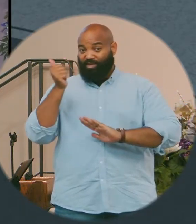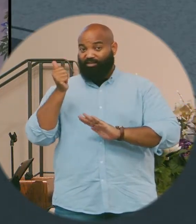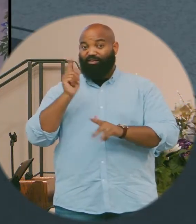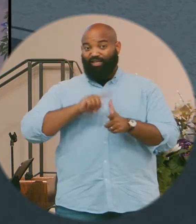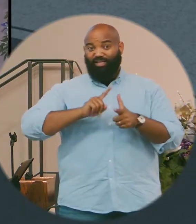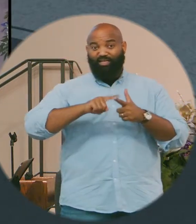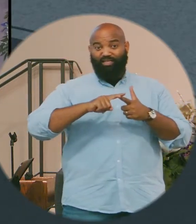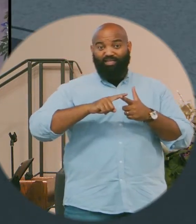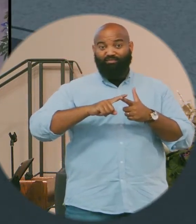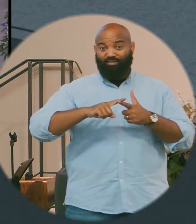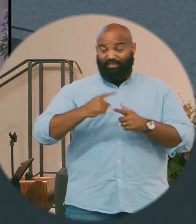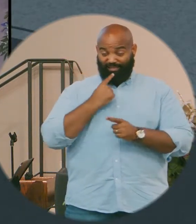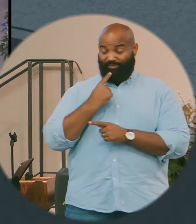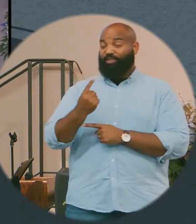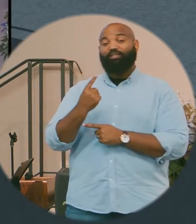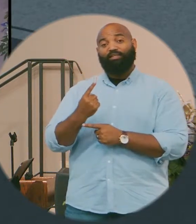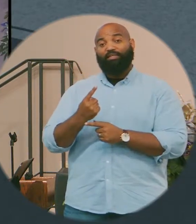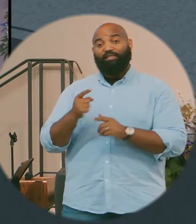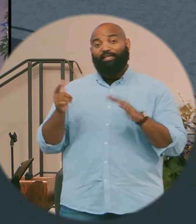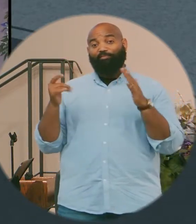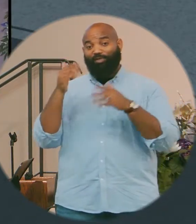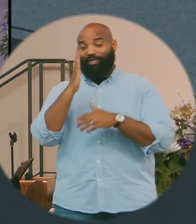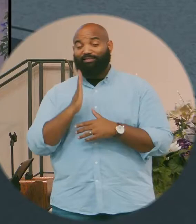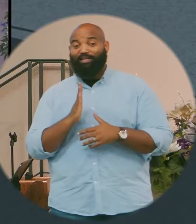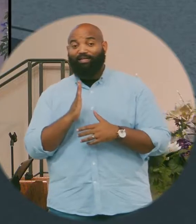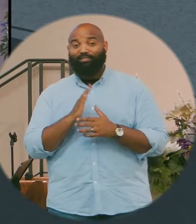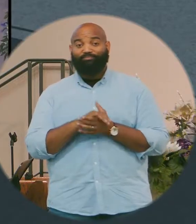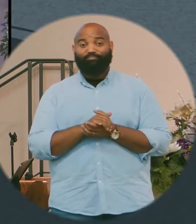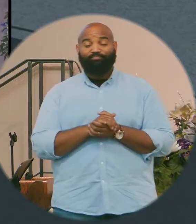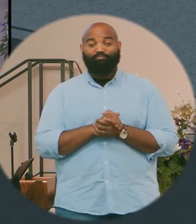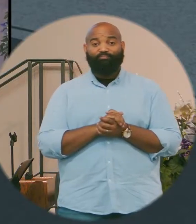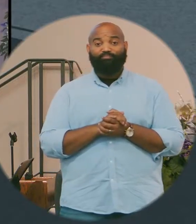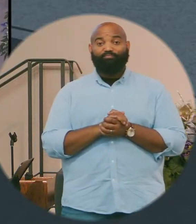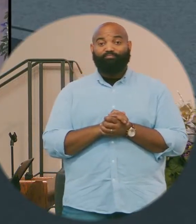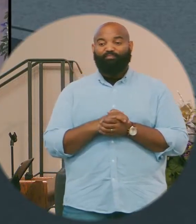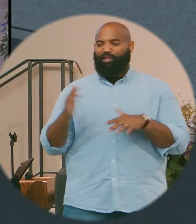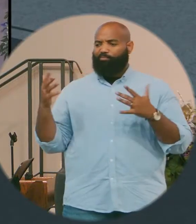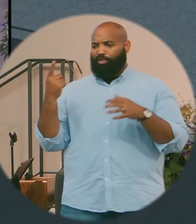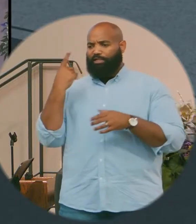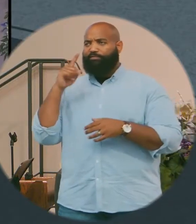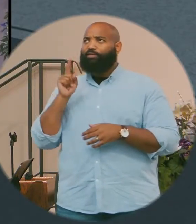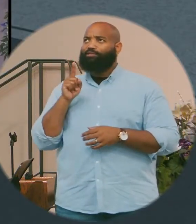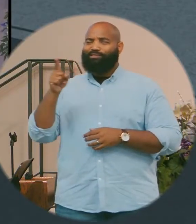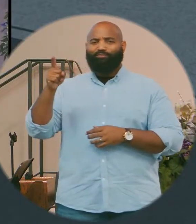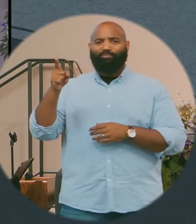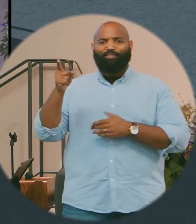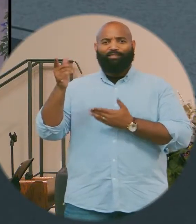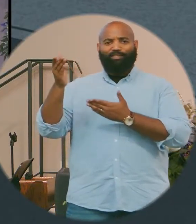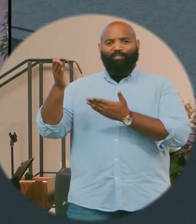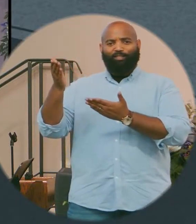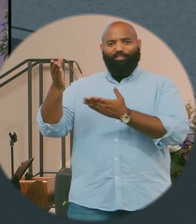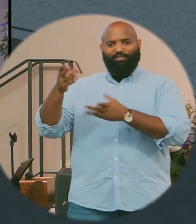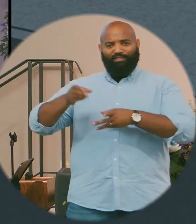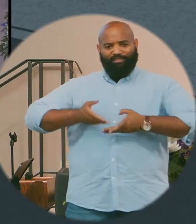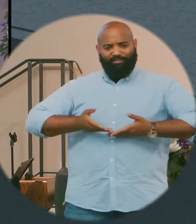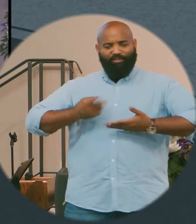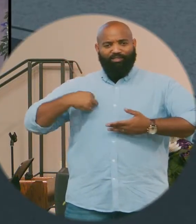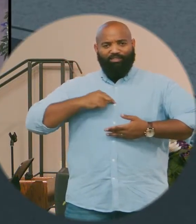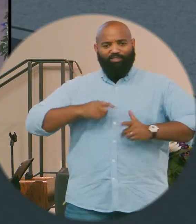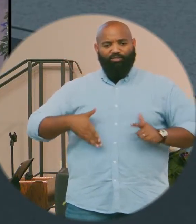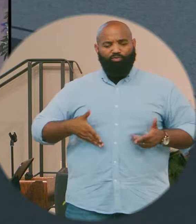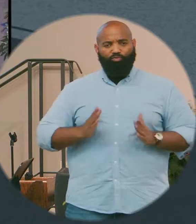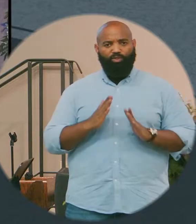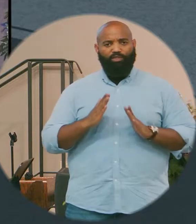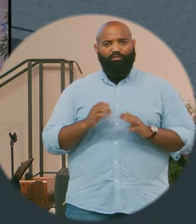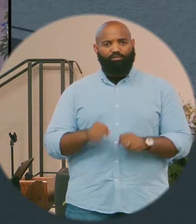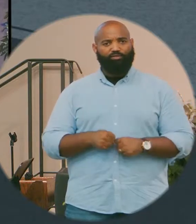your mouth and give God a praise. A praise for him setting a way for us to get on the other side of